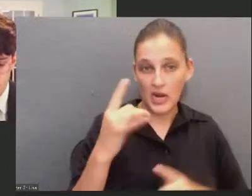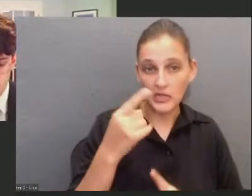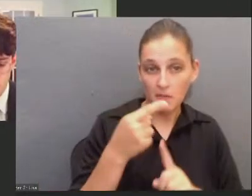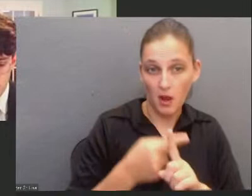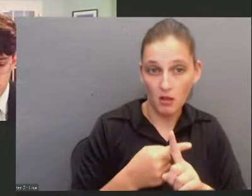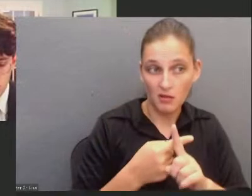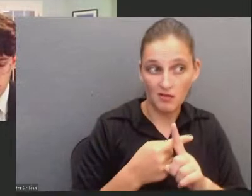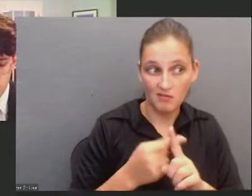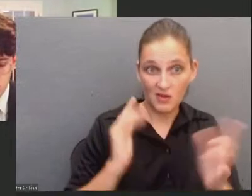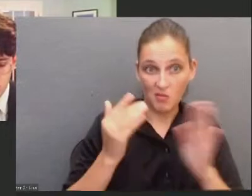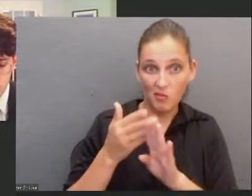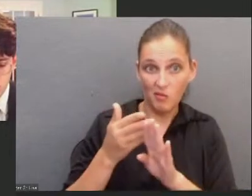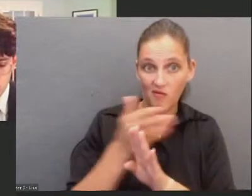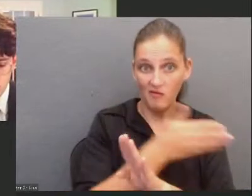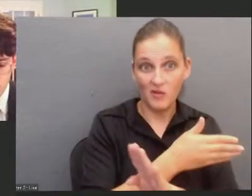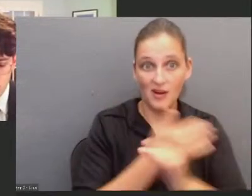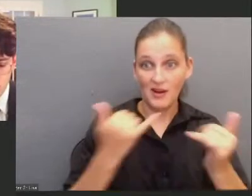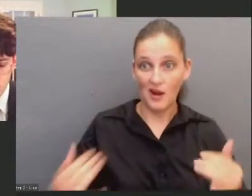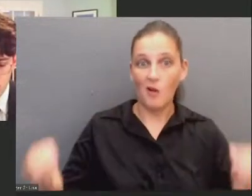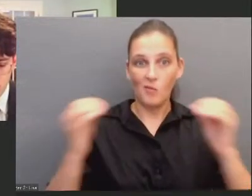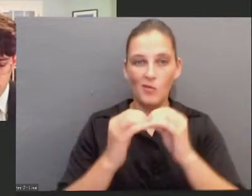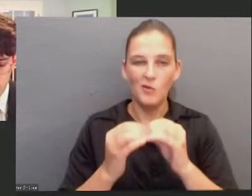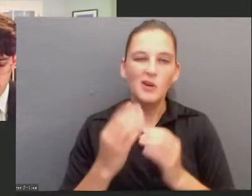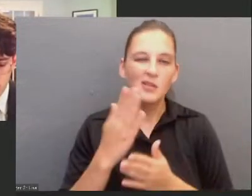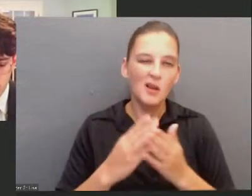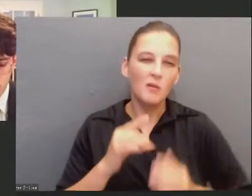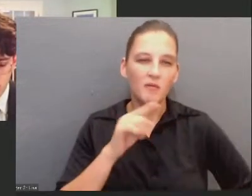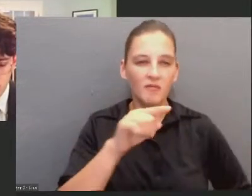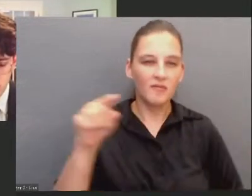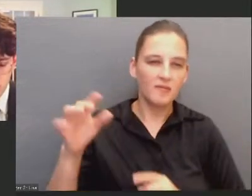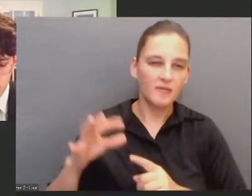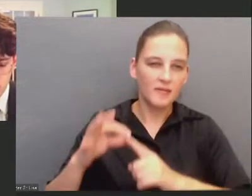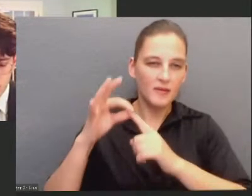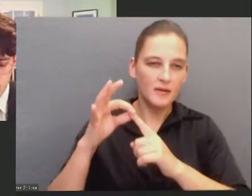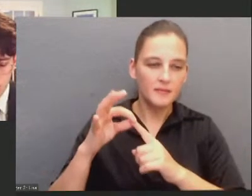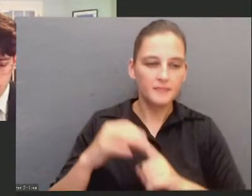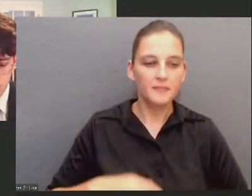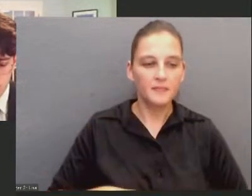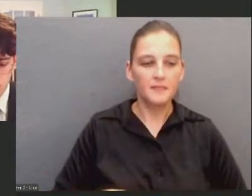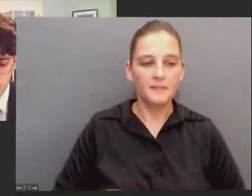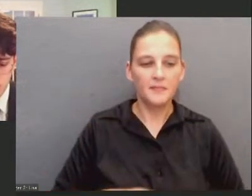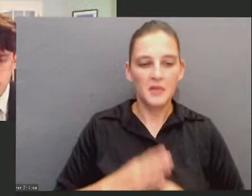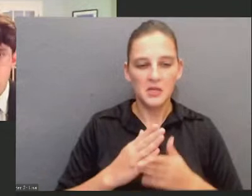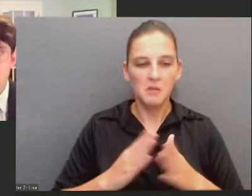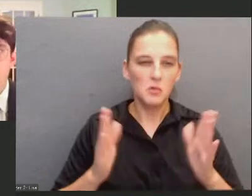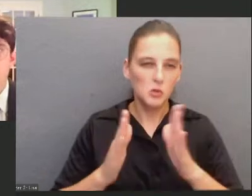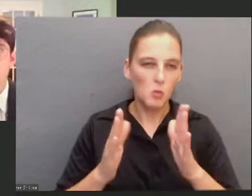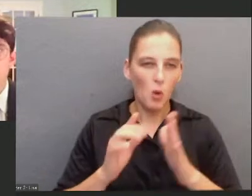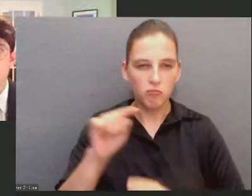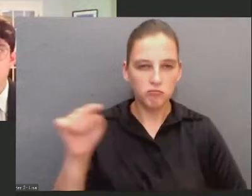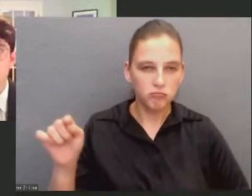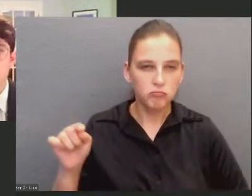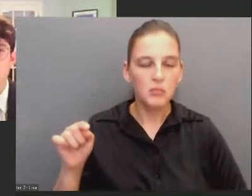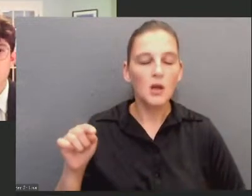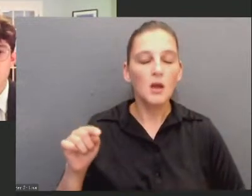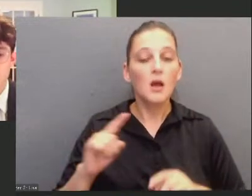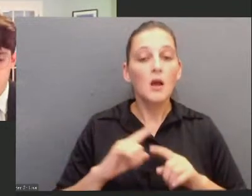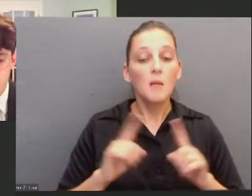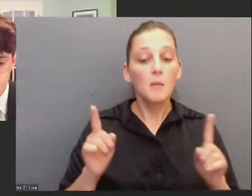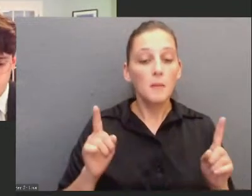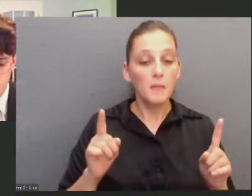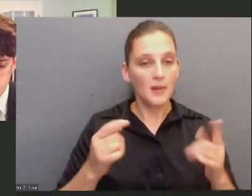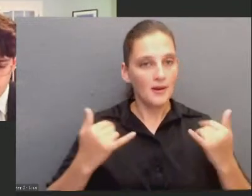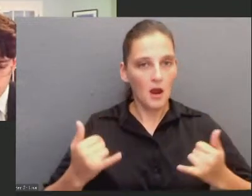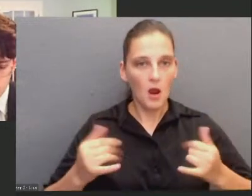exception with the MDR-TB outbreaks and other small outbreaks. But we have an opportunity here to do the right thing, which is to get